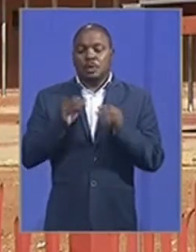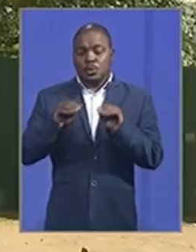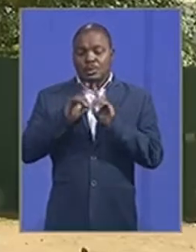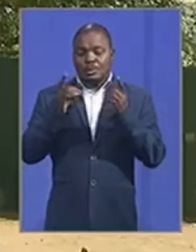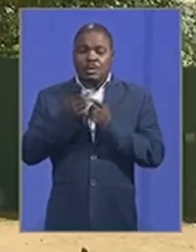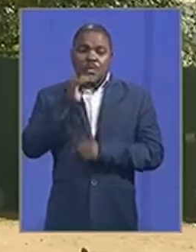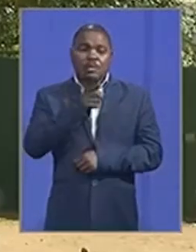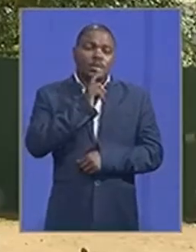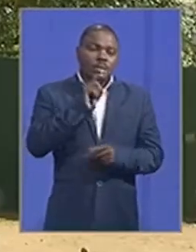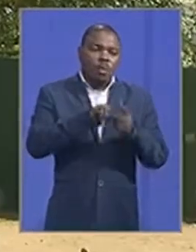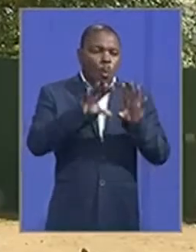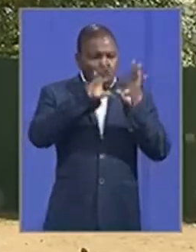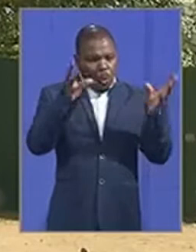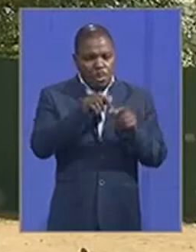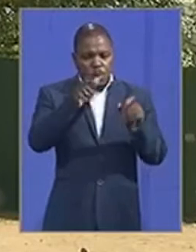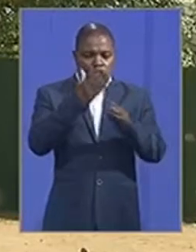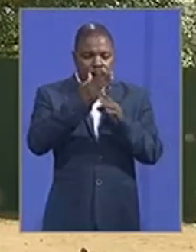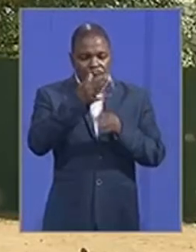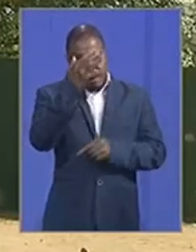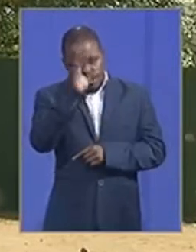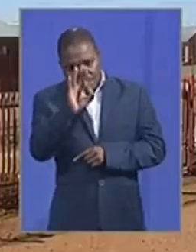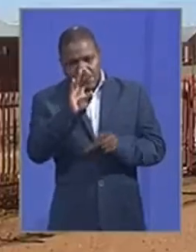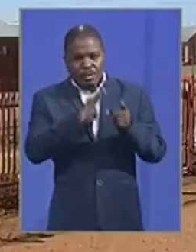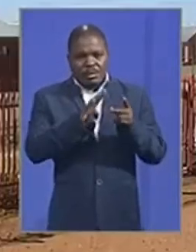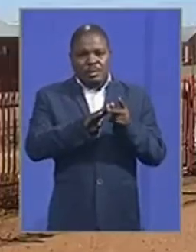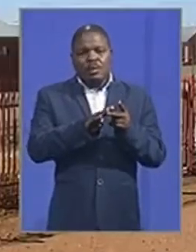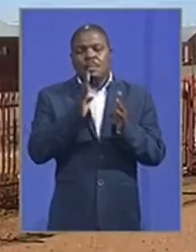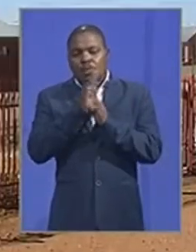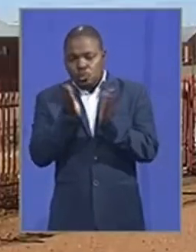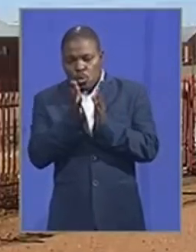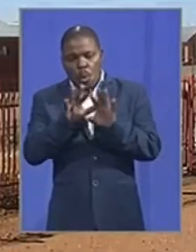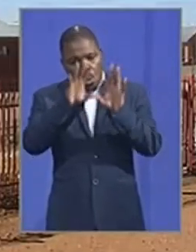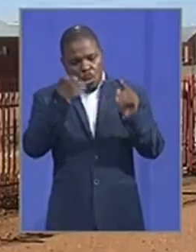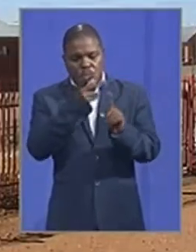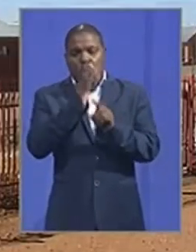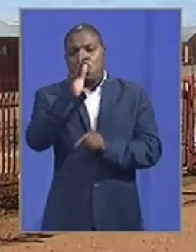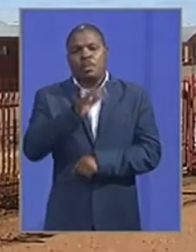barutiši le bašomi ka moka ba dikolo tša mmušo le tša praebete ba tla amogela moento.